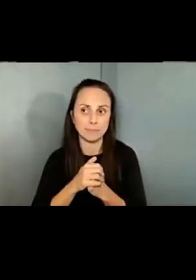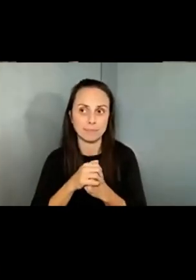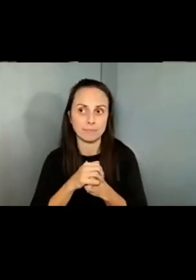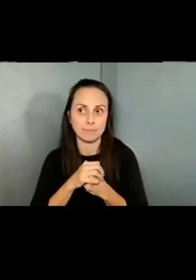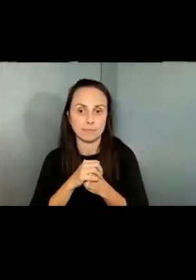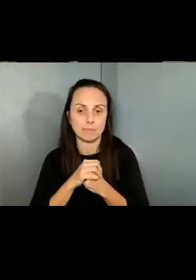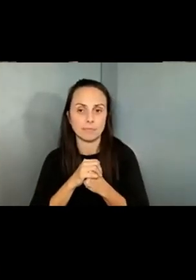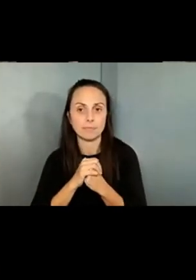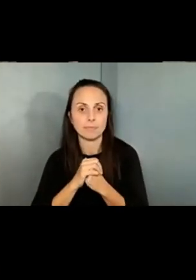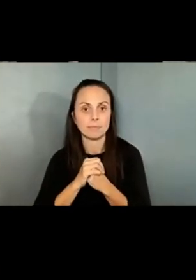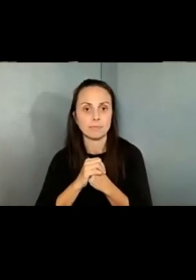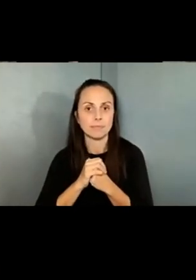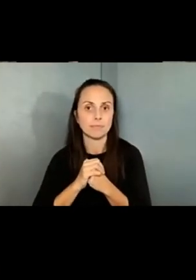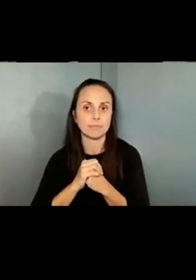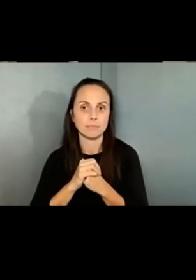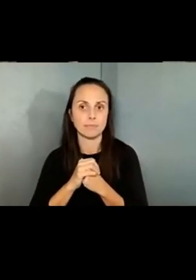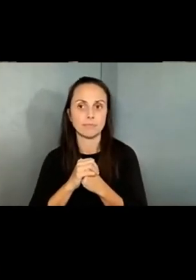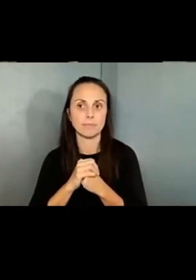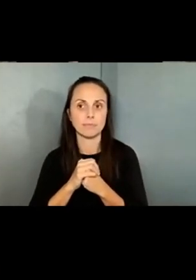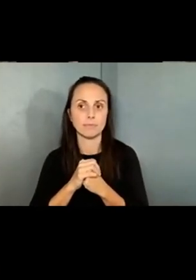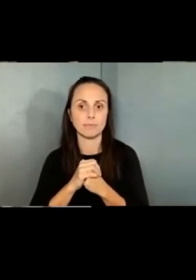next.